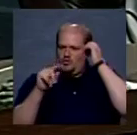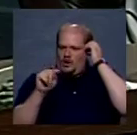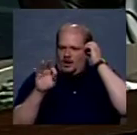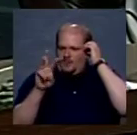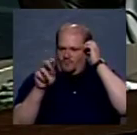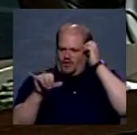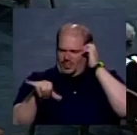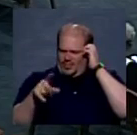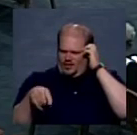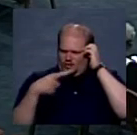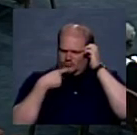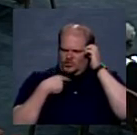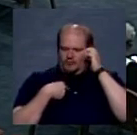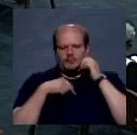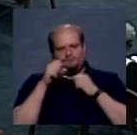told me?